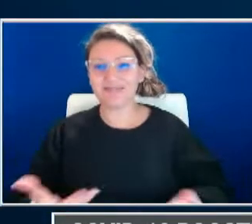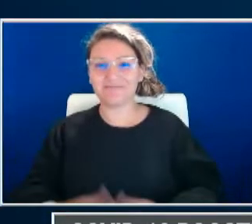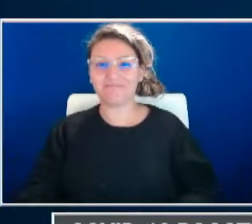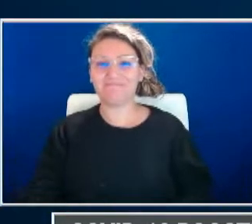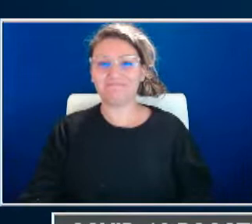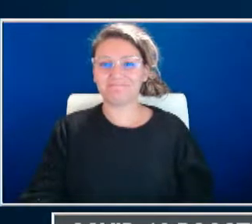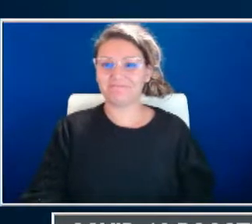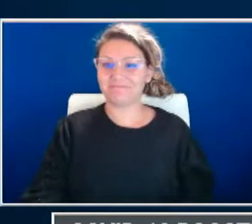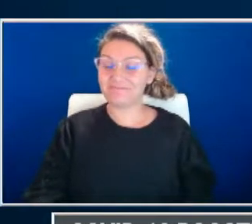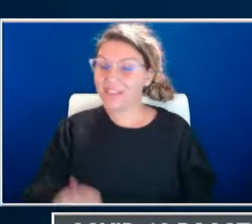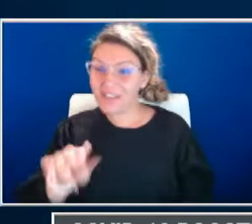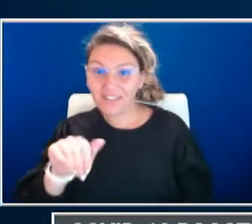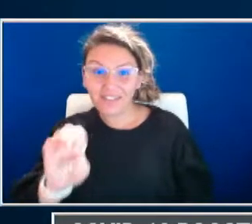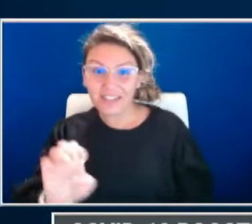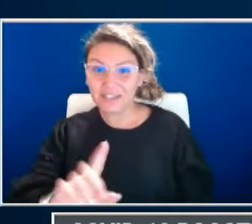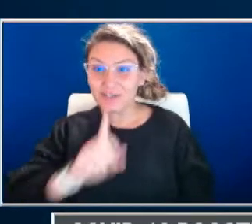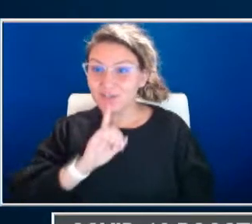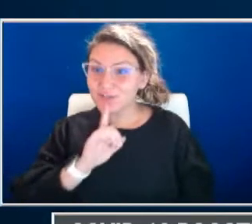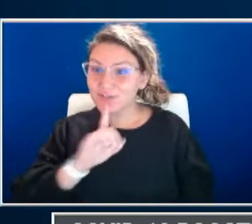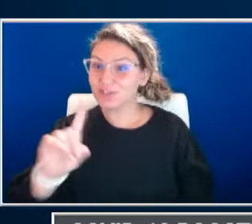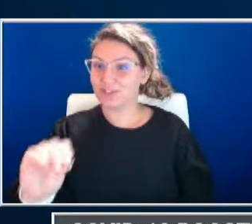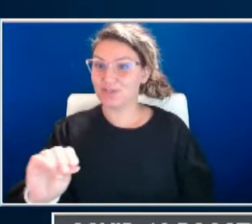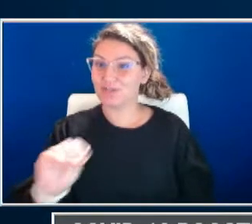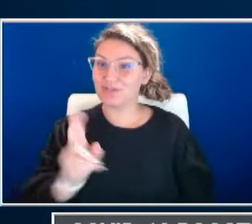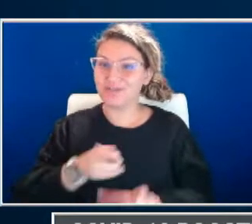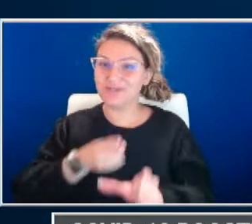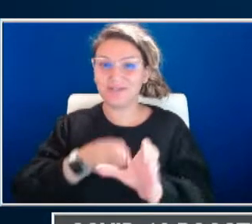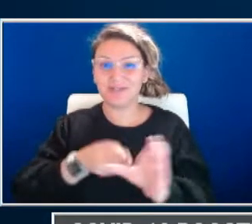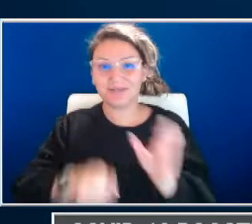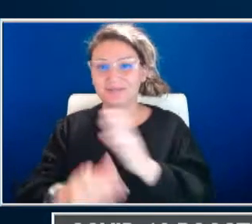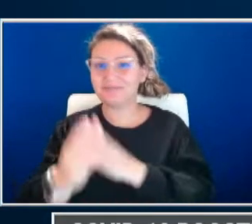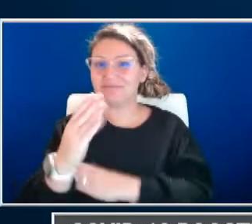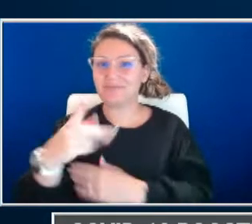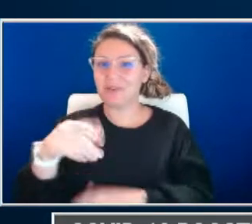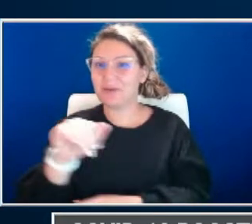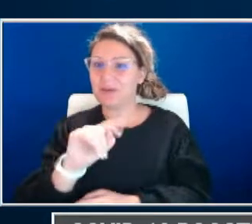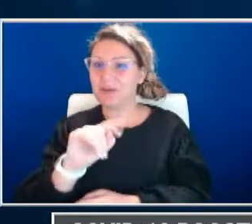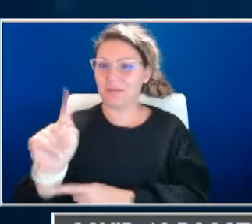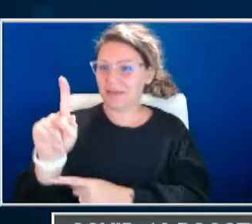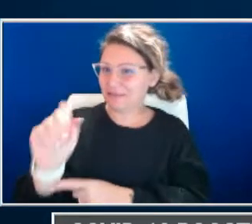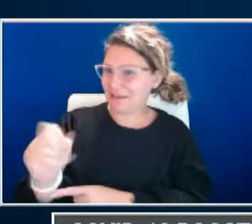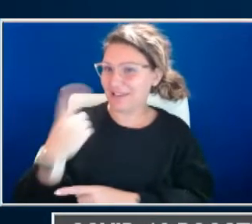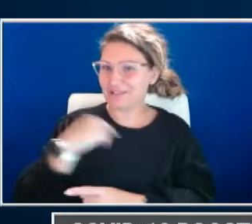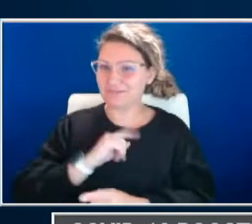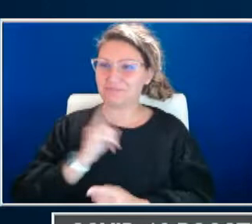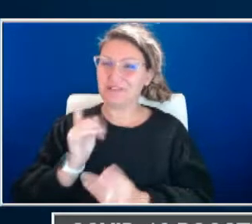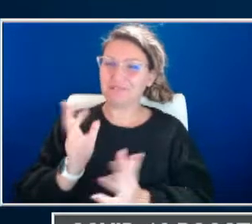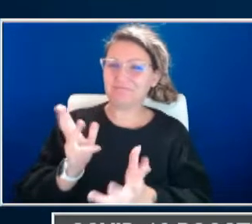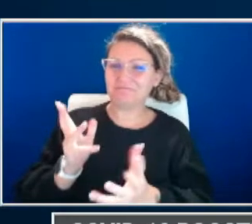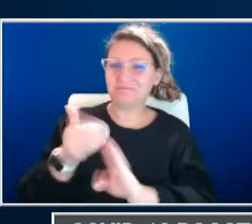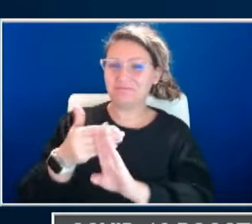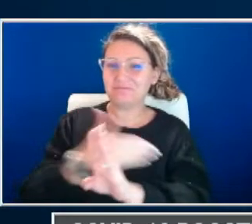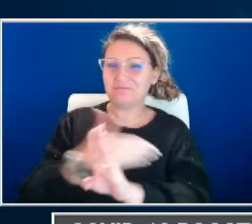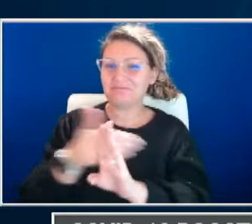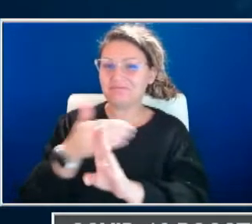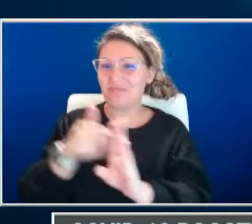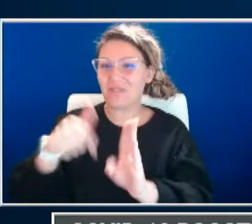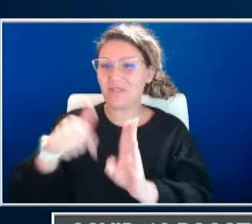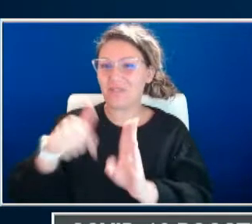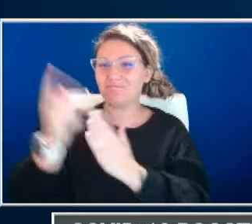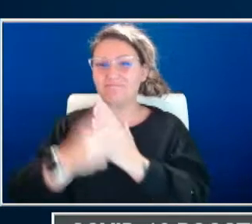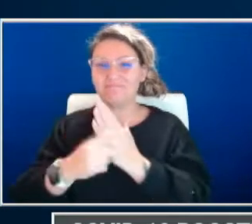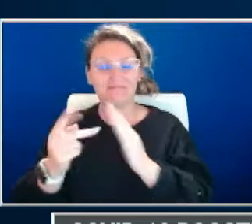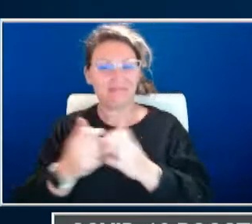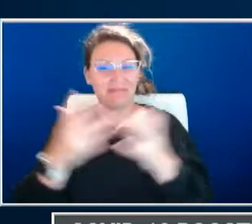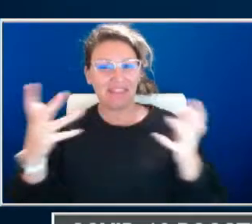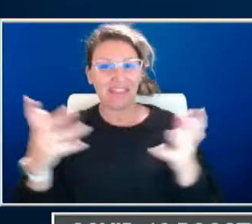Vince, you sure do. And you are joining us this morning from Pittsburgh, Kansas. We were visiting a little before the show. We've got a connection down there. I said a lot of my family's